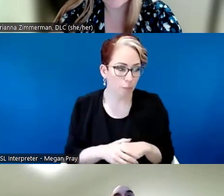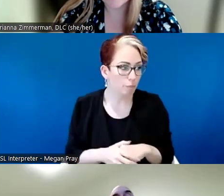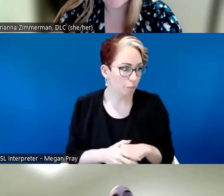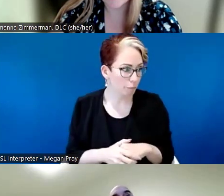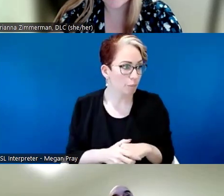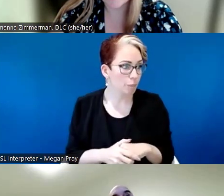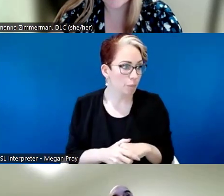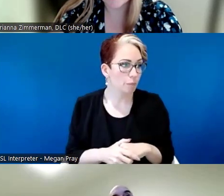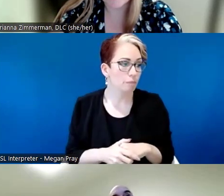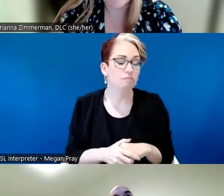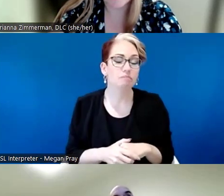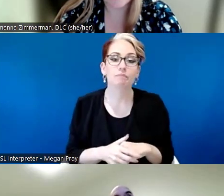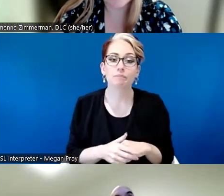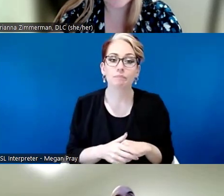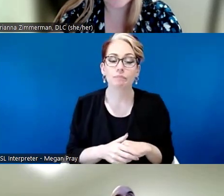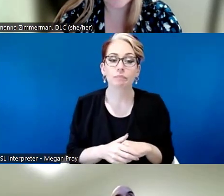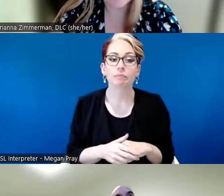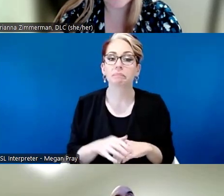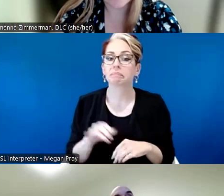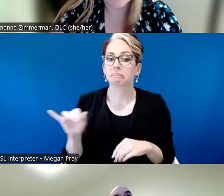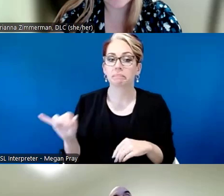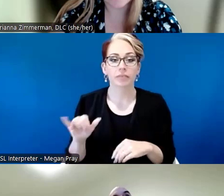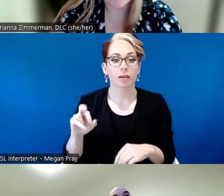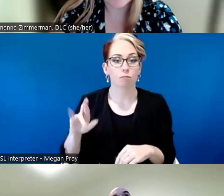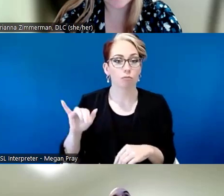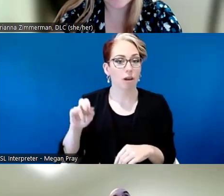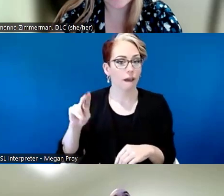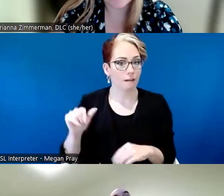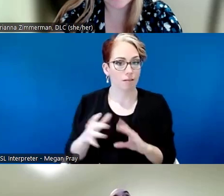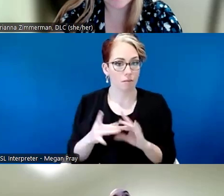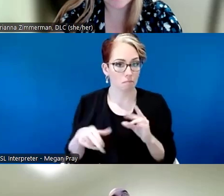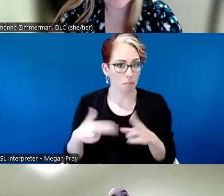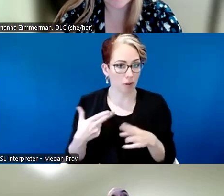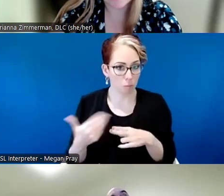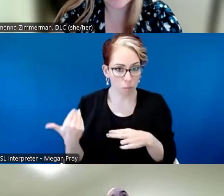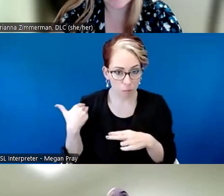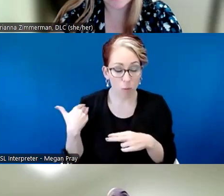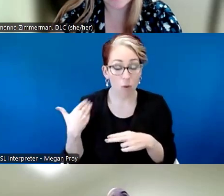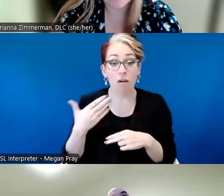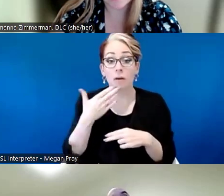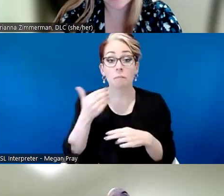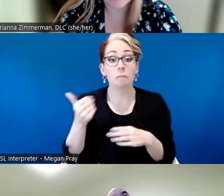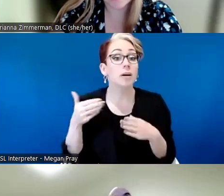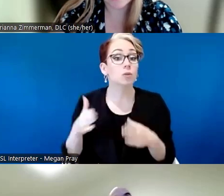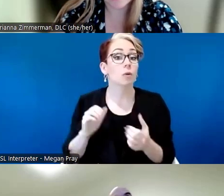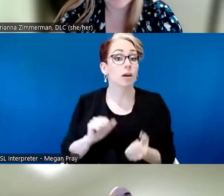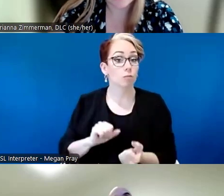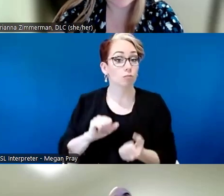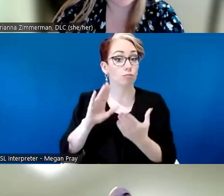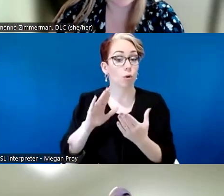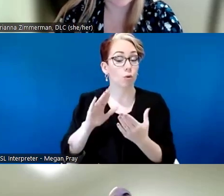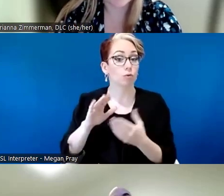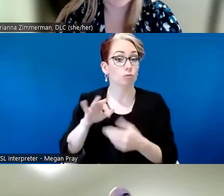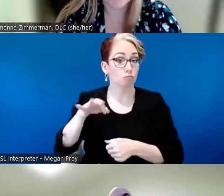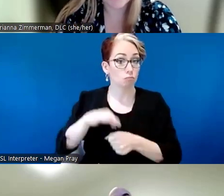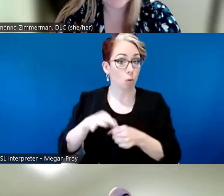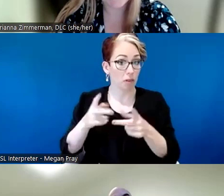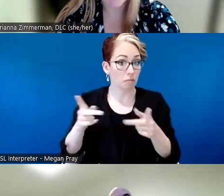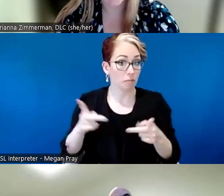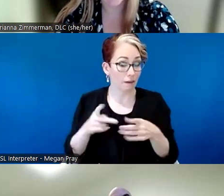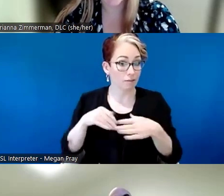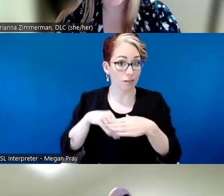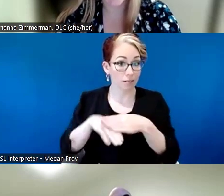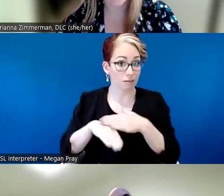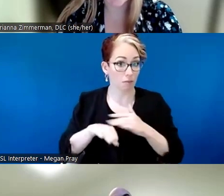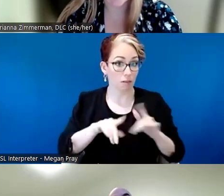As Brianna said earlier, I think the best way to approach a polling place accessibility